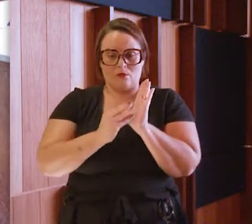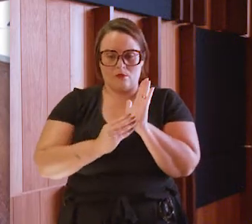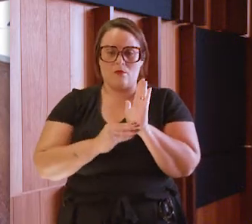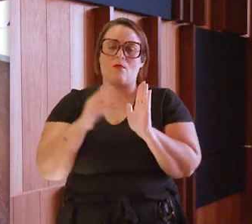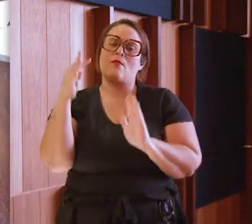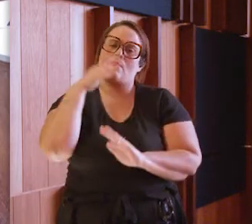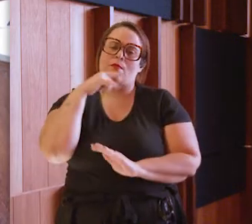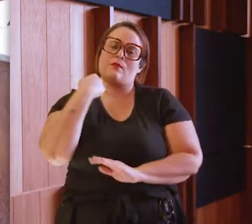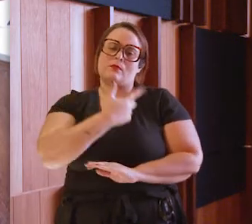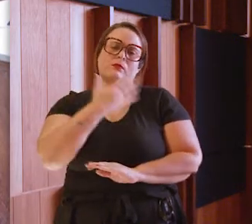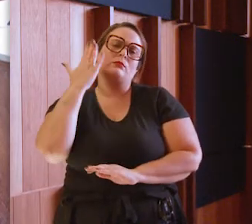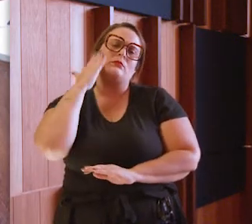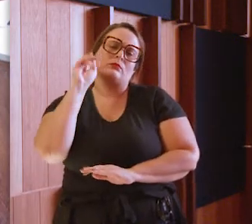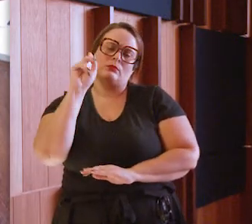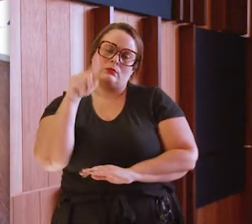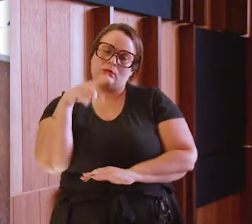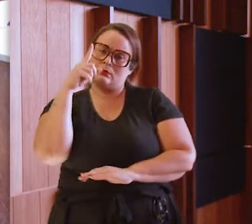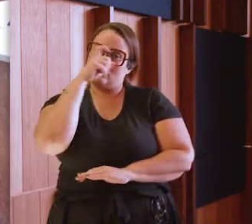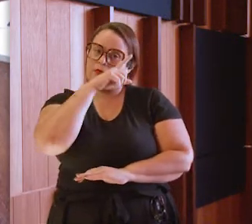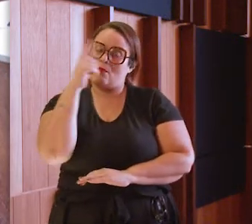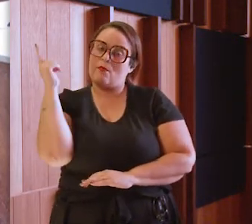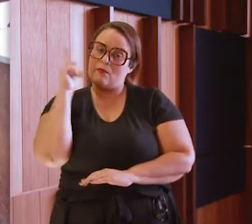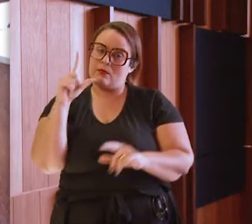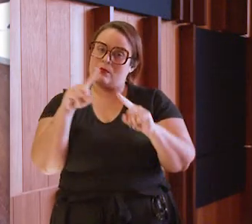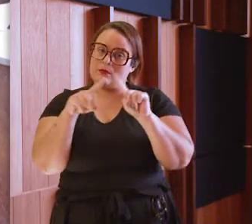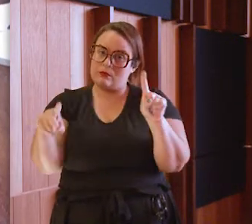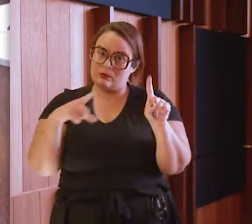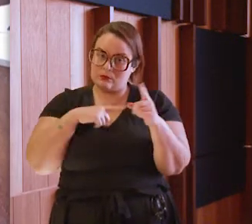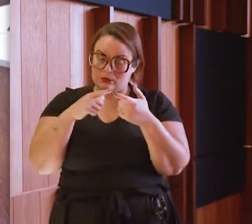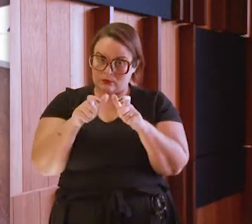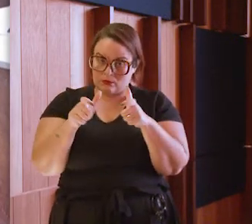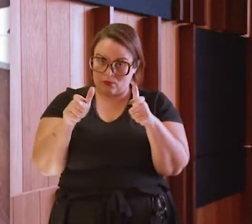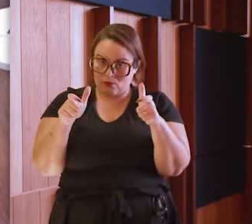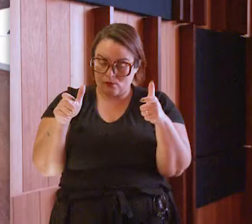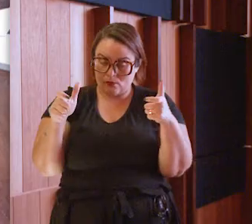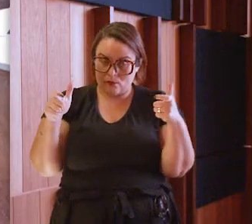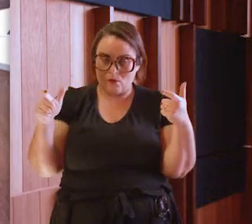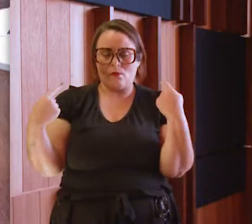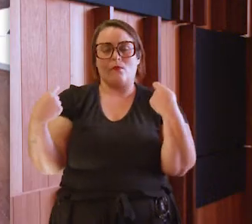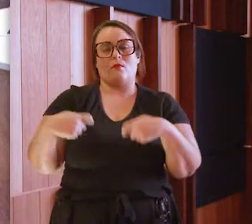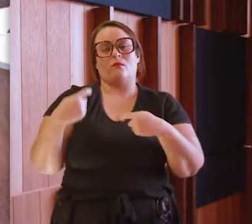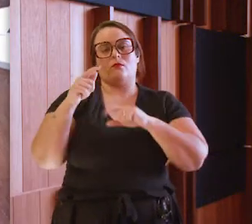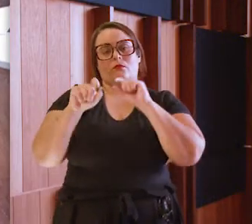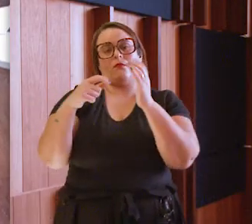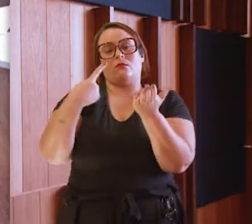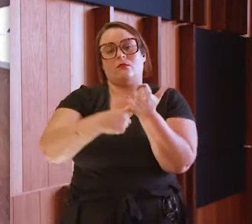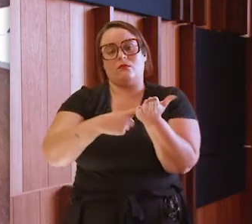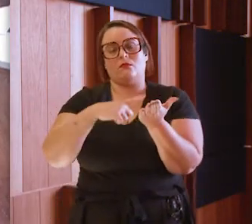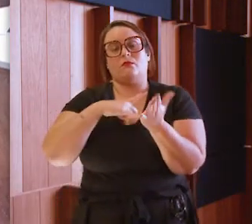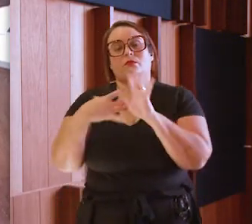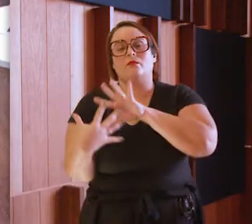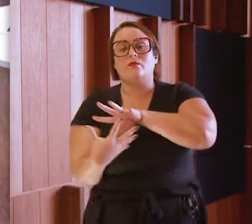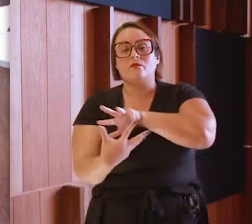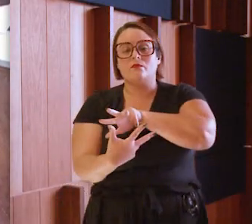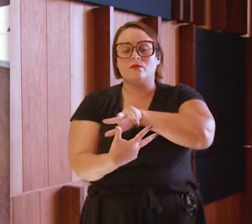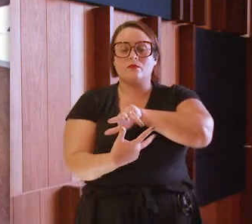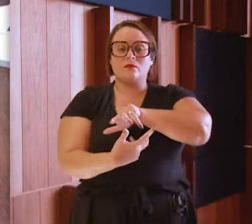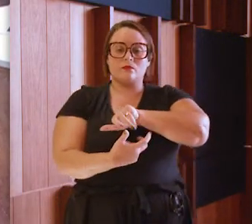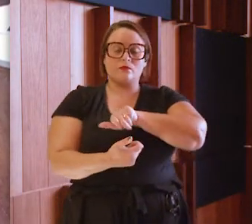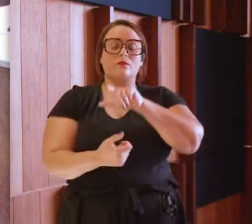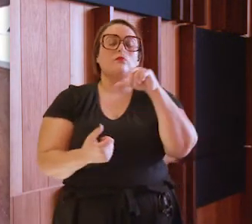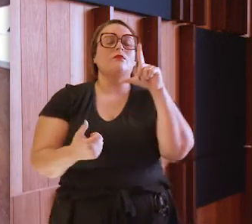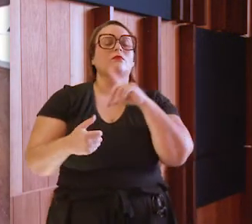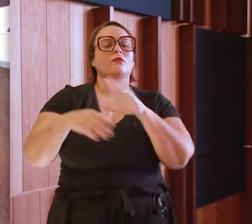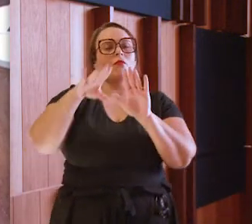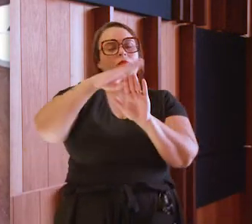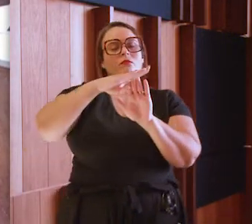we're seeing an increased demand of advanced pricing agreements and rulings all around the world. There's a waiting list in many countries. The APA